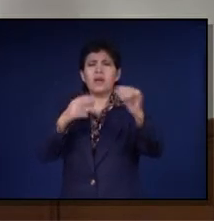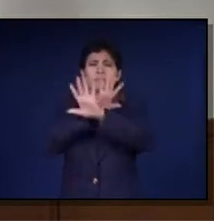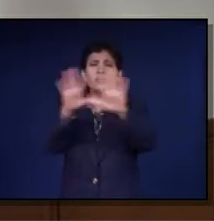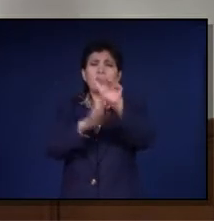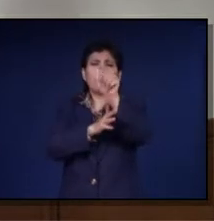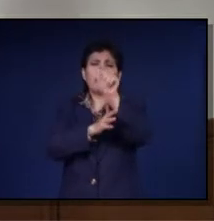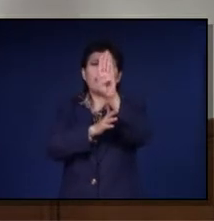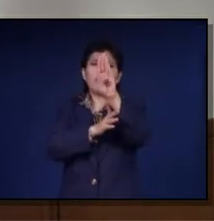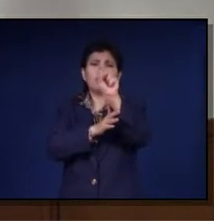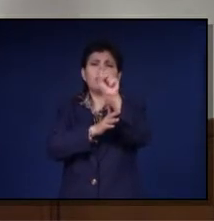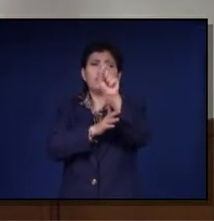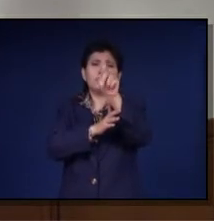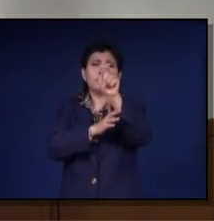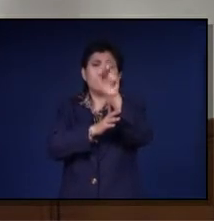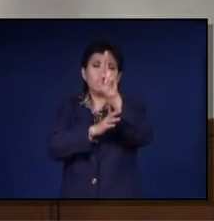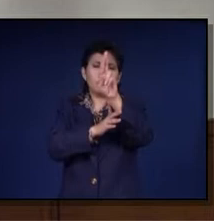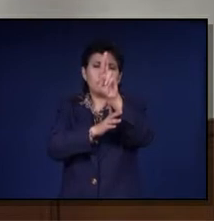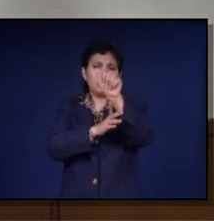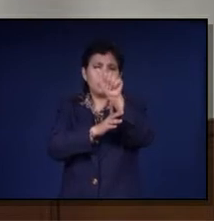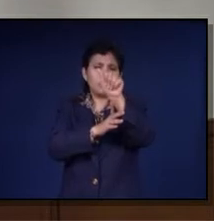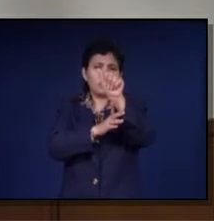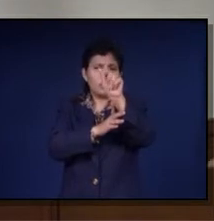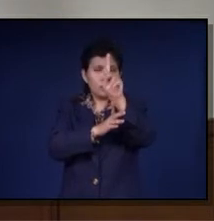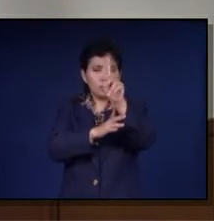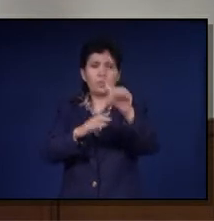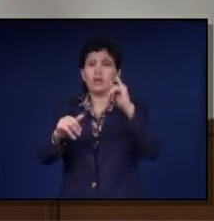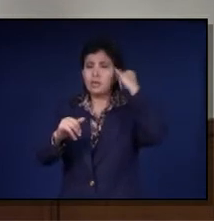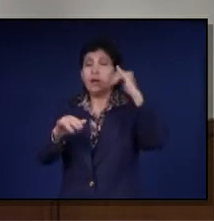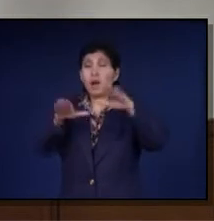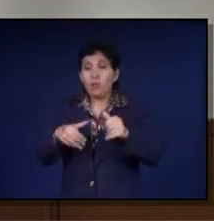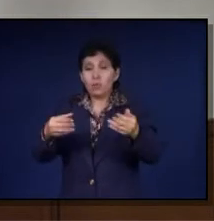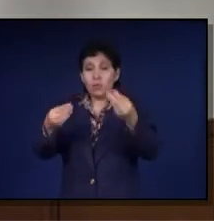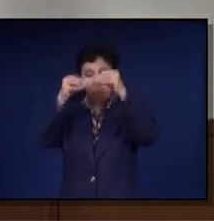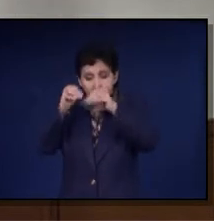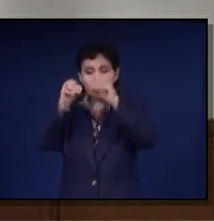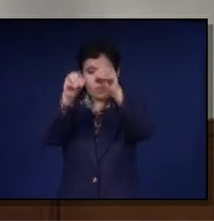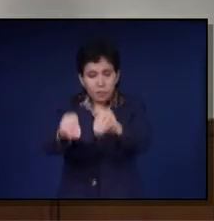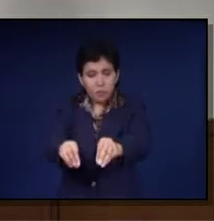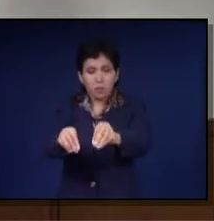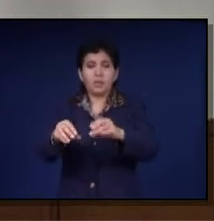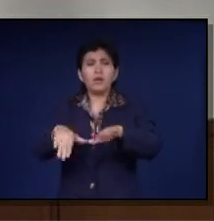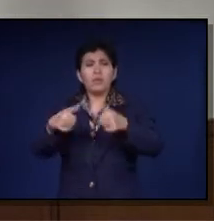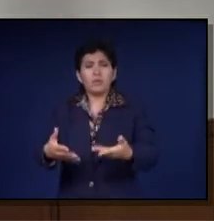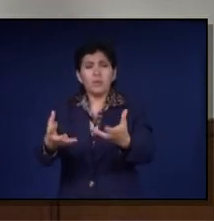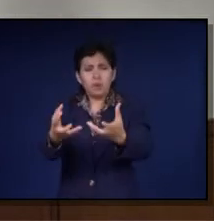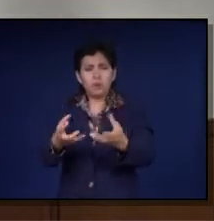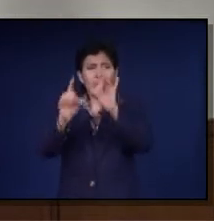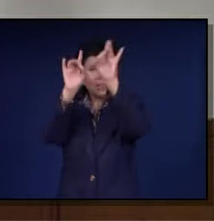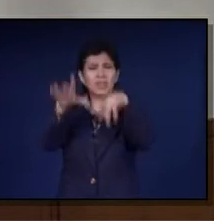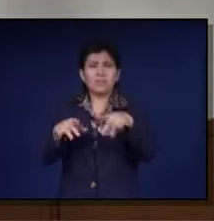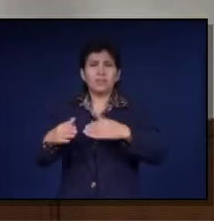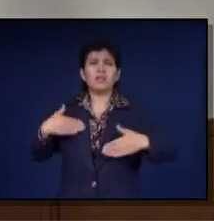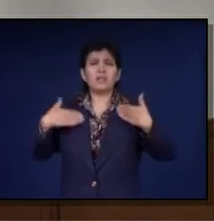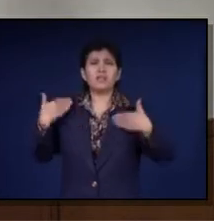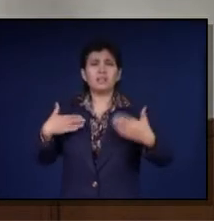feelings, angers, happiness. How do you put it into action? How do you want to test happiness? Or how do you want to